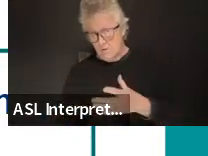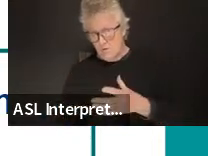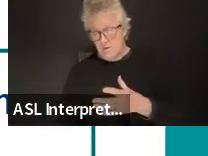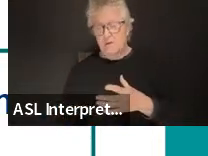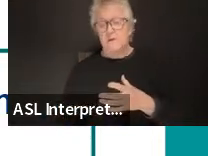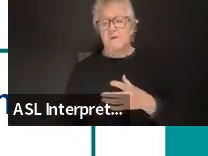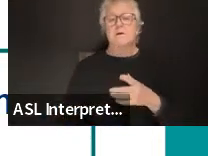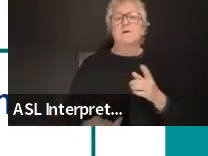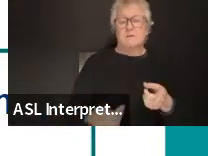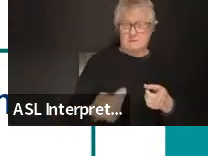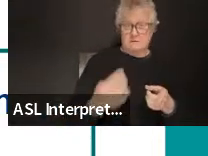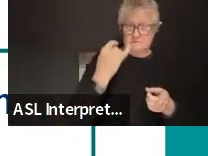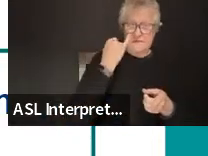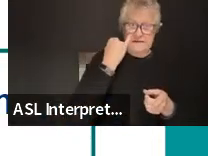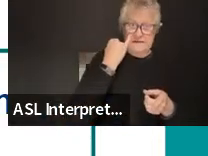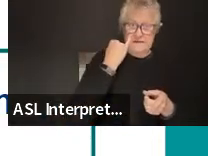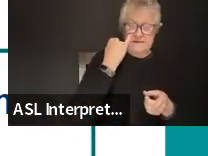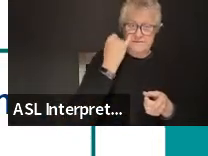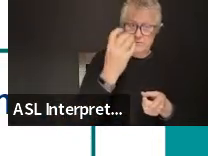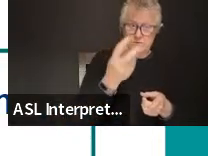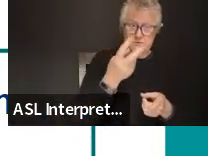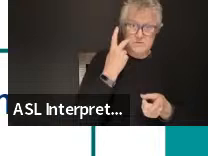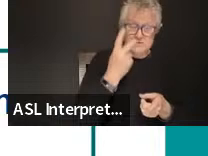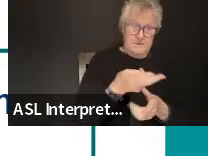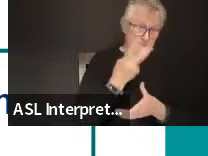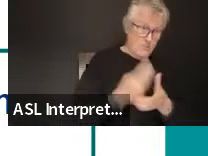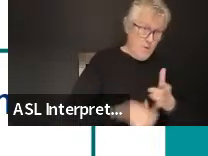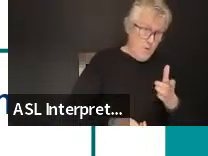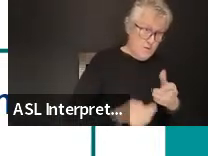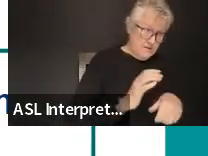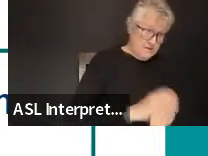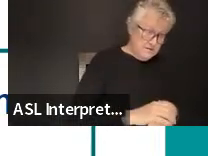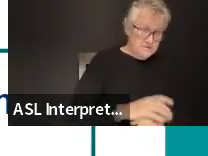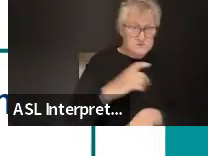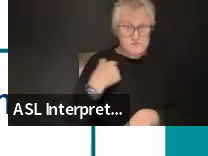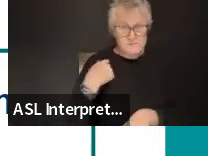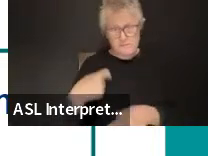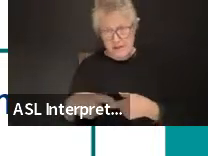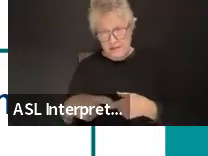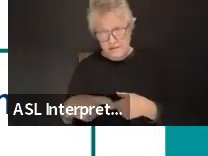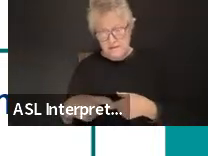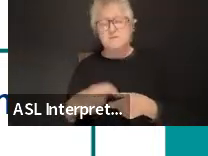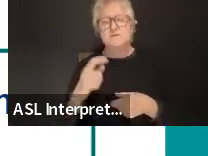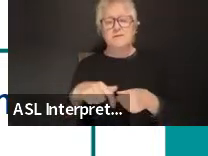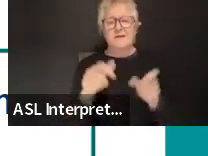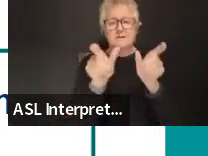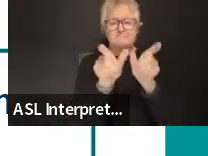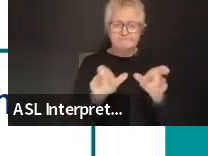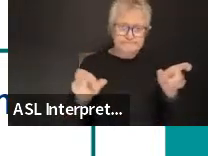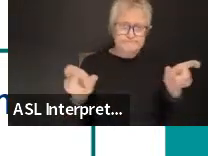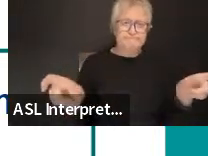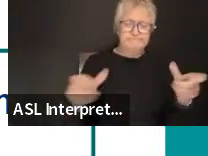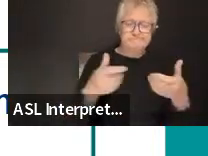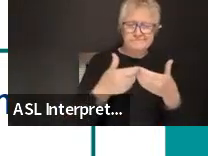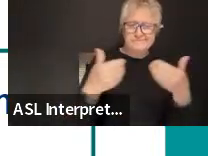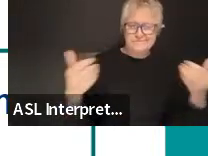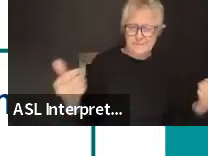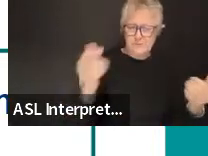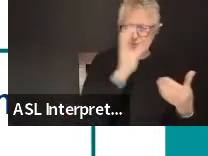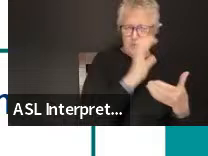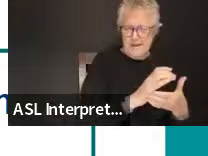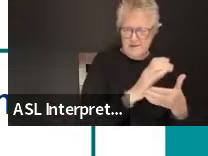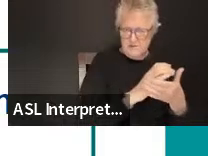to view both English and Spanish captions in a separate browser window. Go to